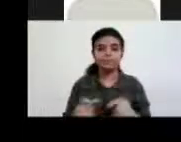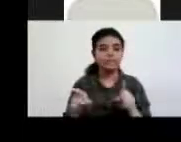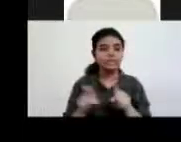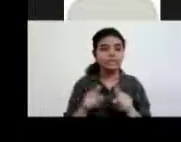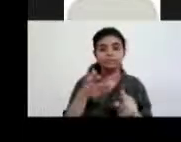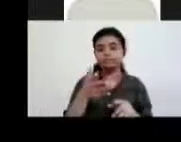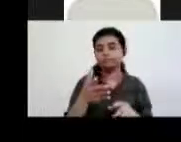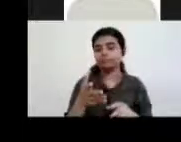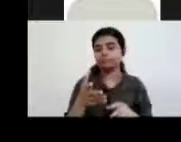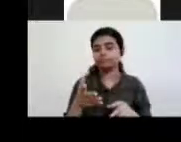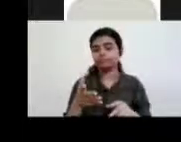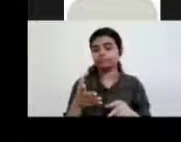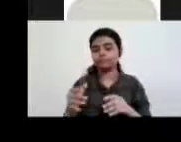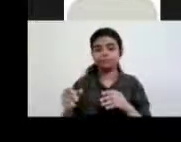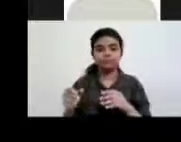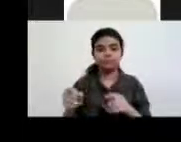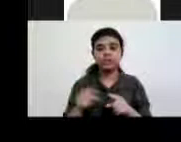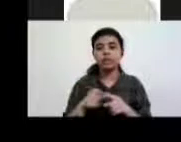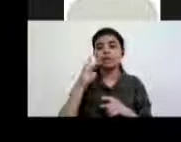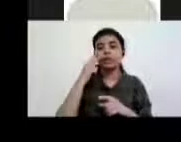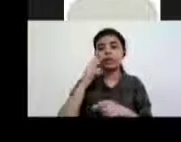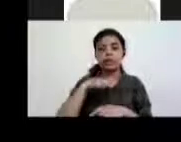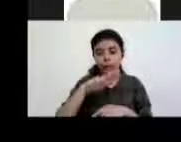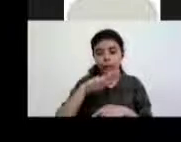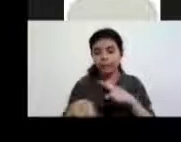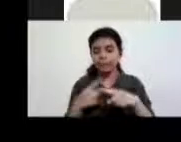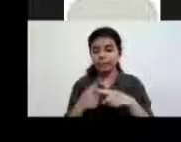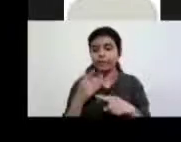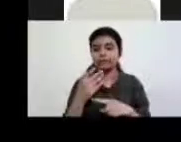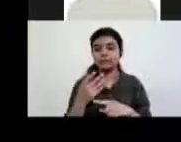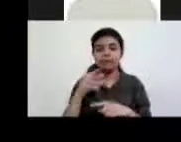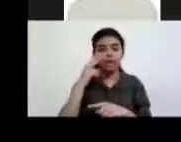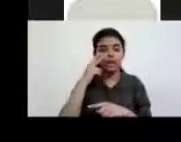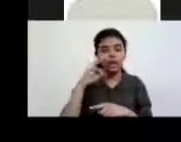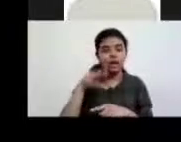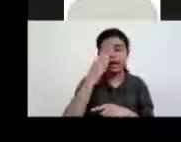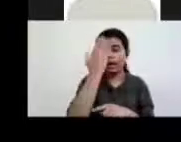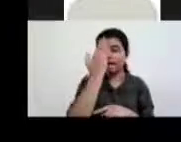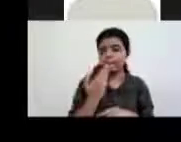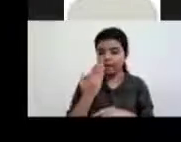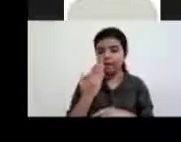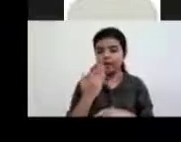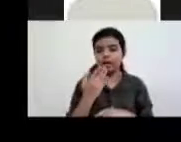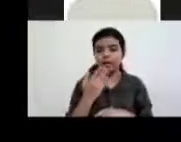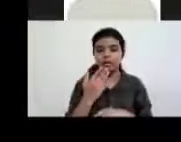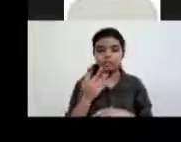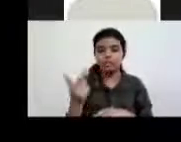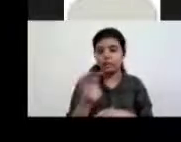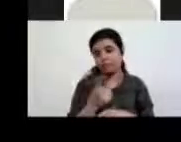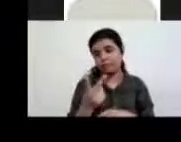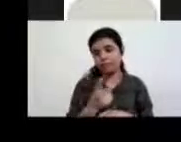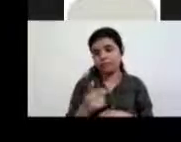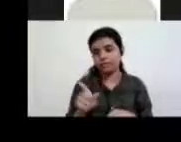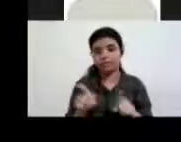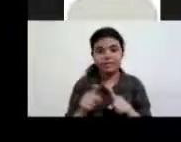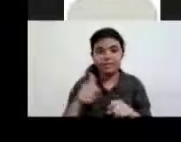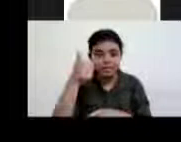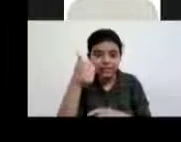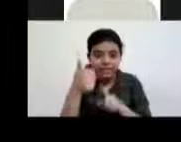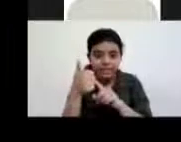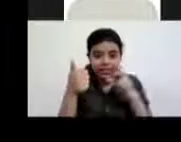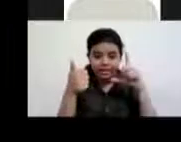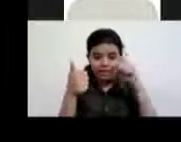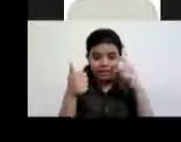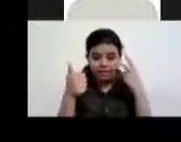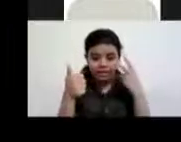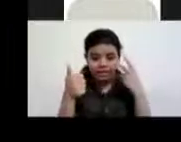mobilities. We are working for blind and partially sighted people. This is like the man with a thumbs up impression,